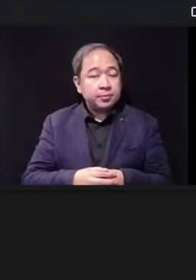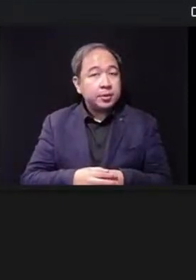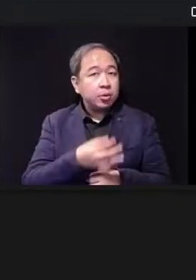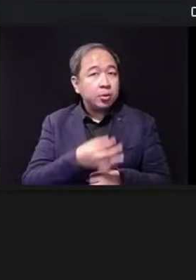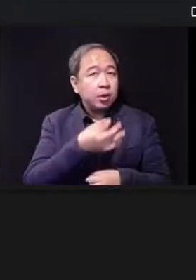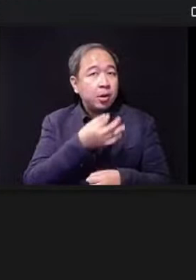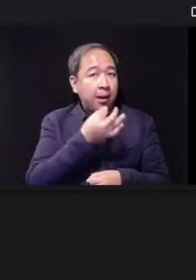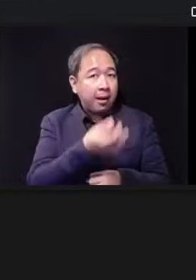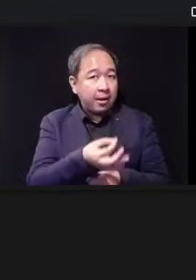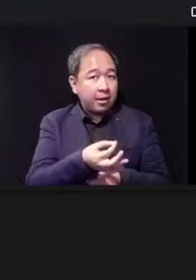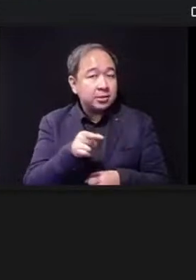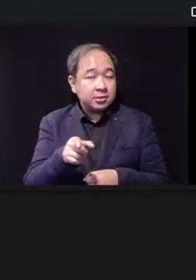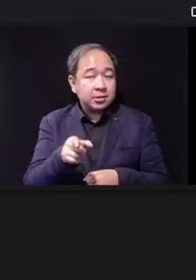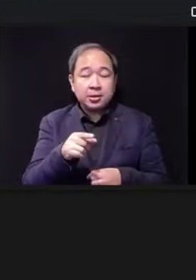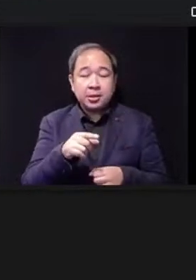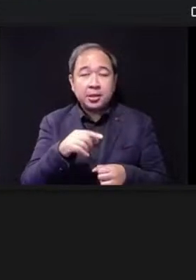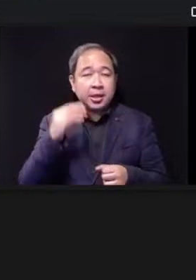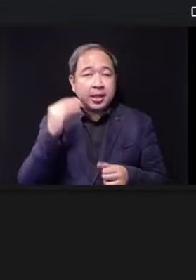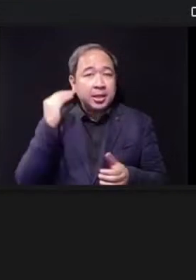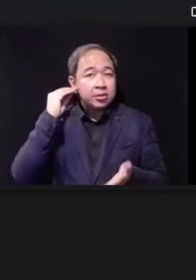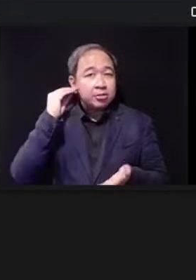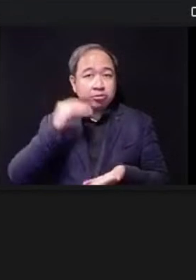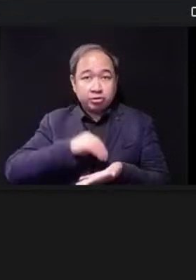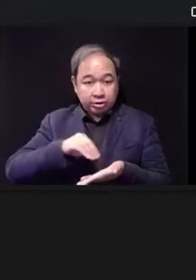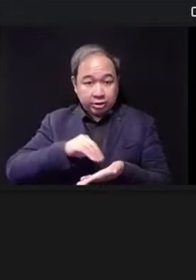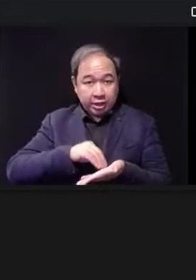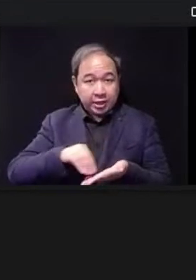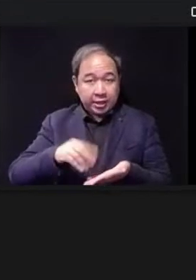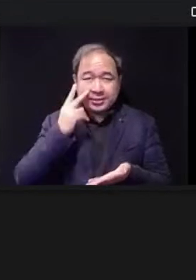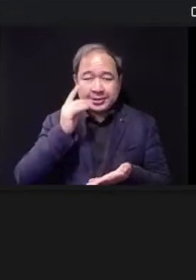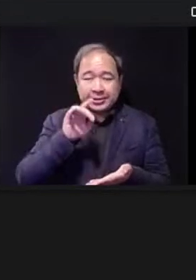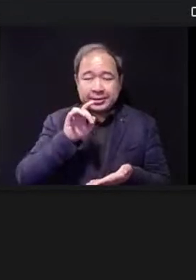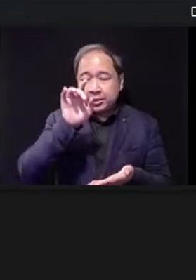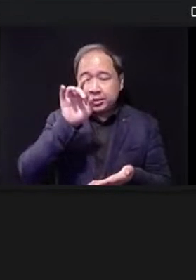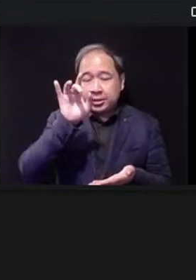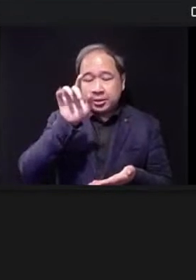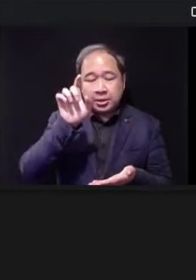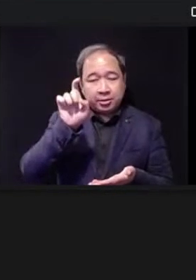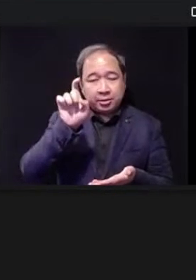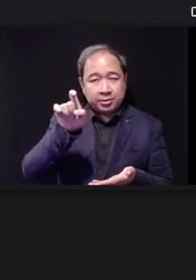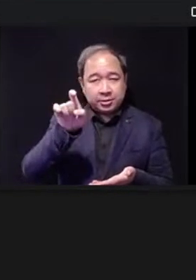to scroll down to